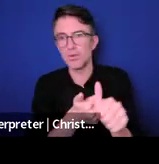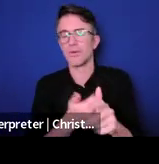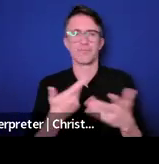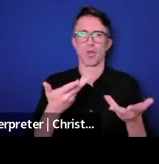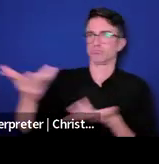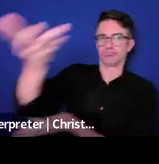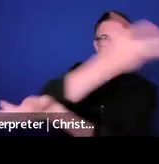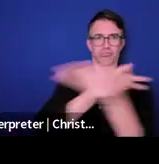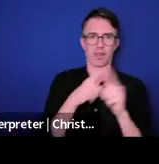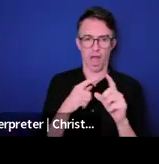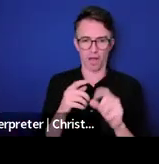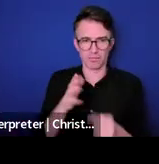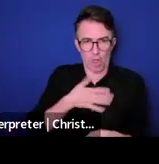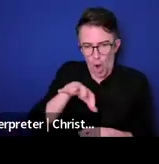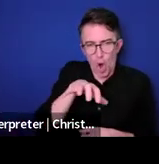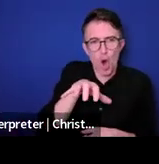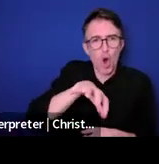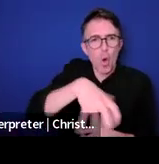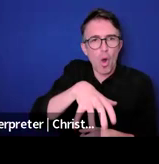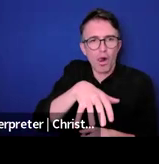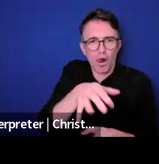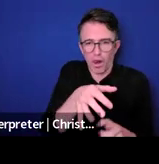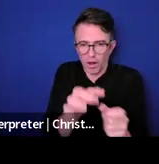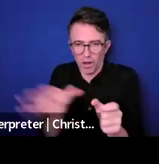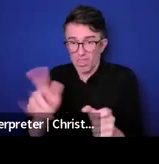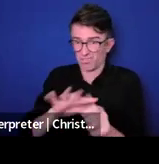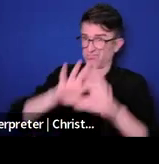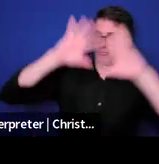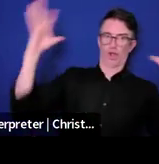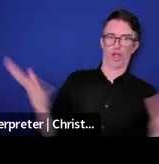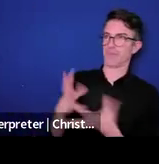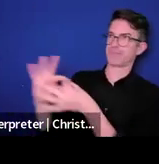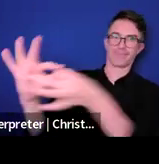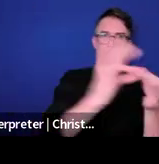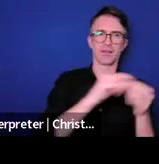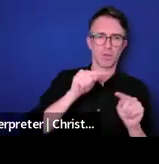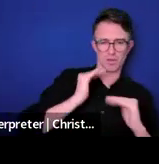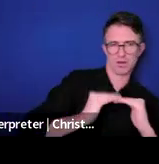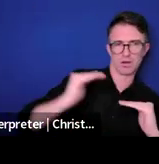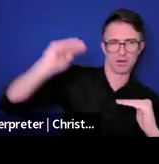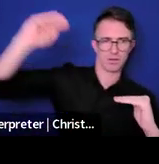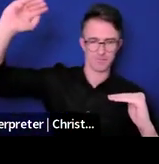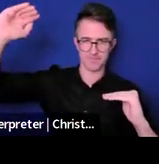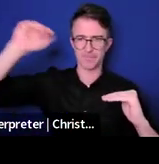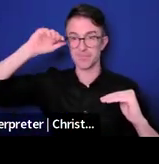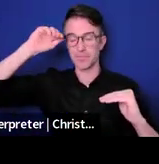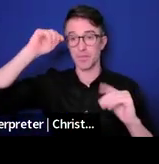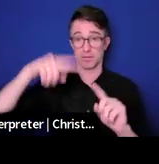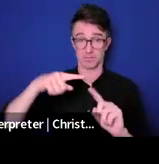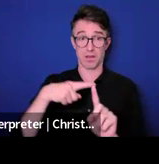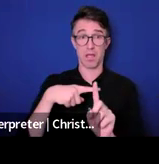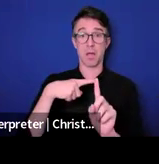So that's also something to consider when we're thinking about that. And then also state actors, which is the wealth of